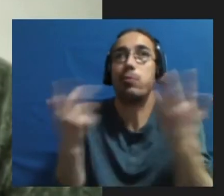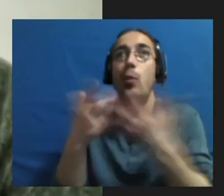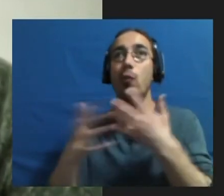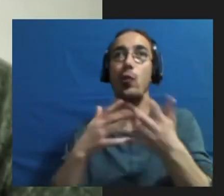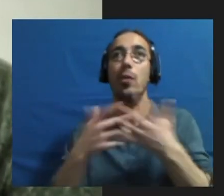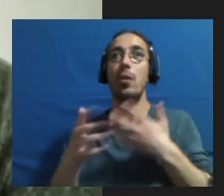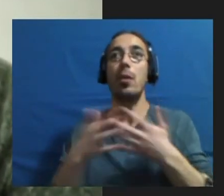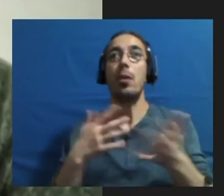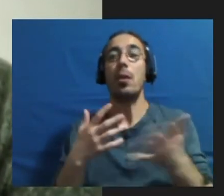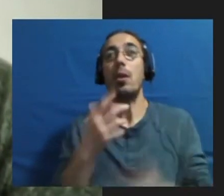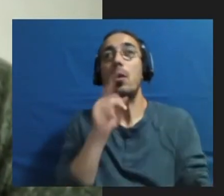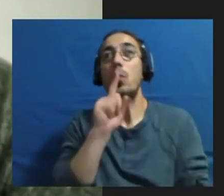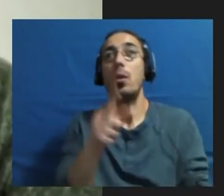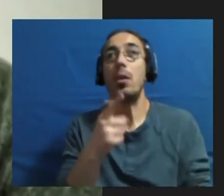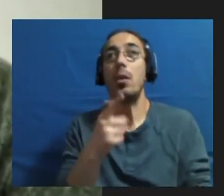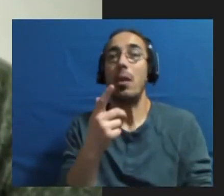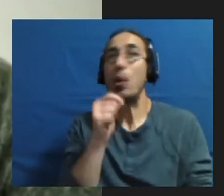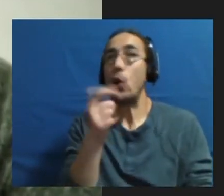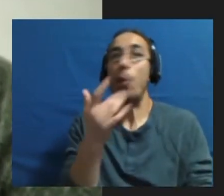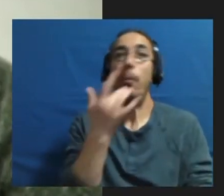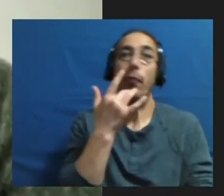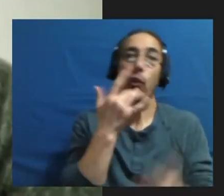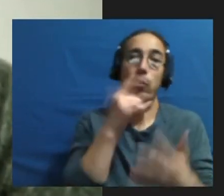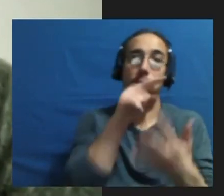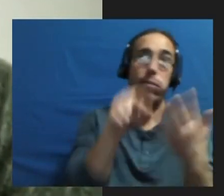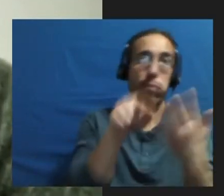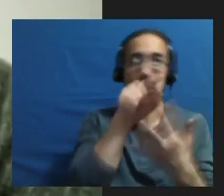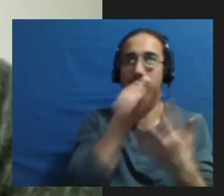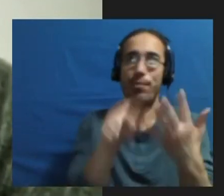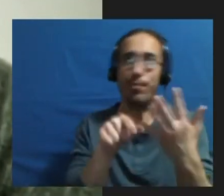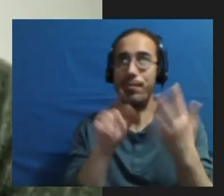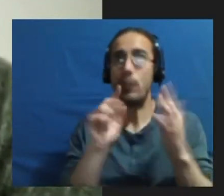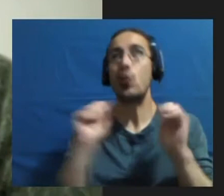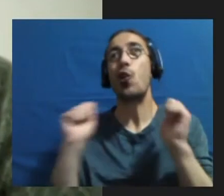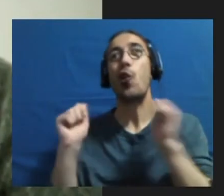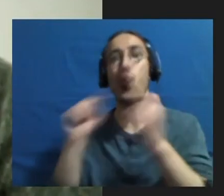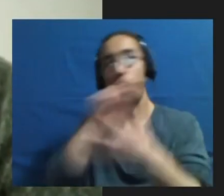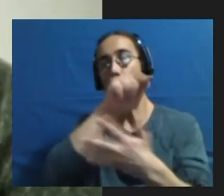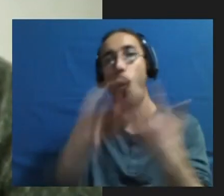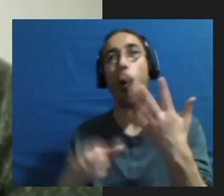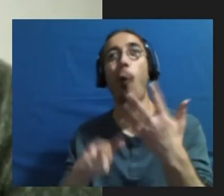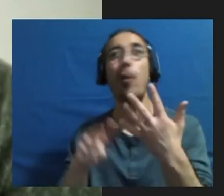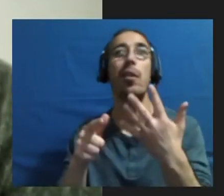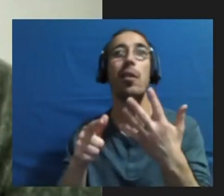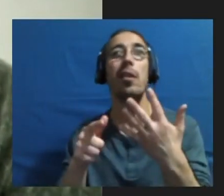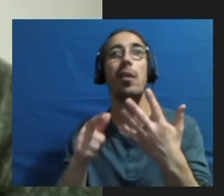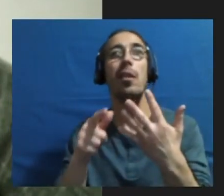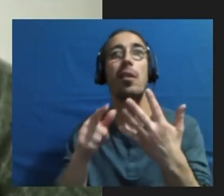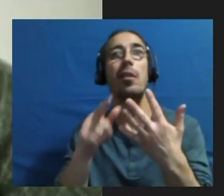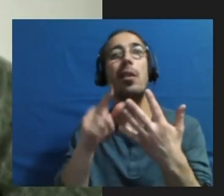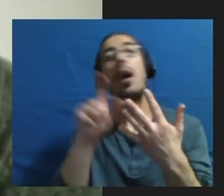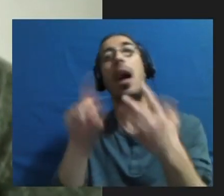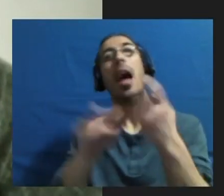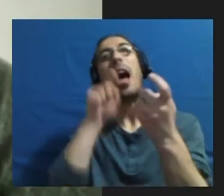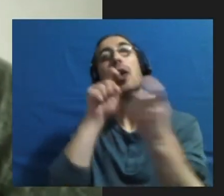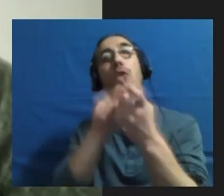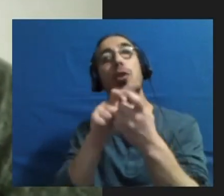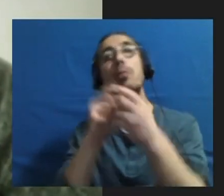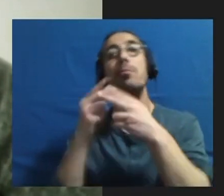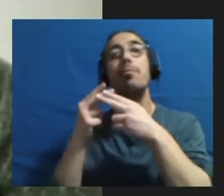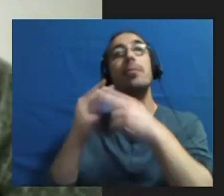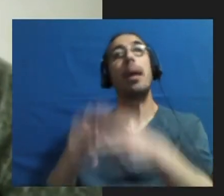really prefer one over the other because they're all accurately stating what I am, who I